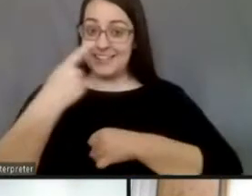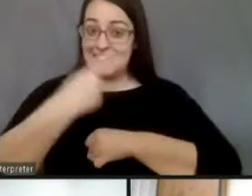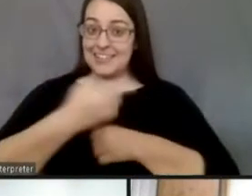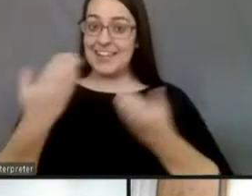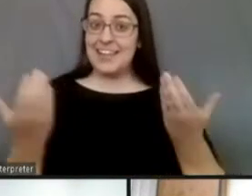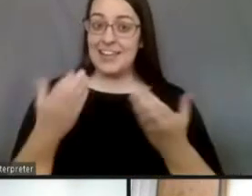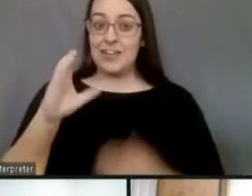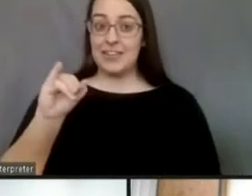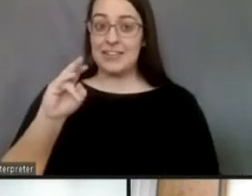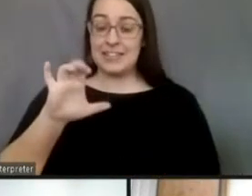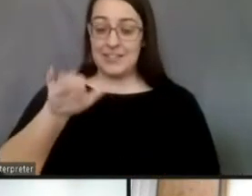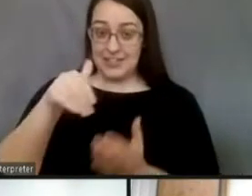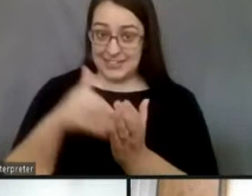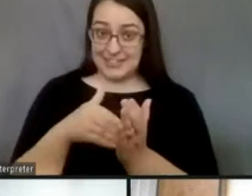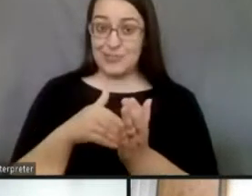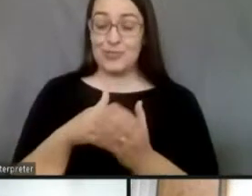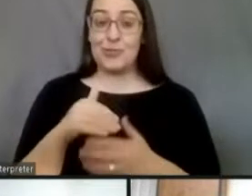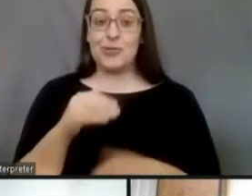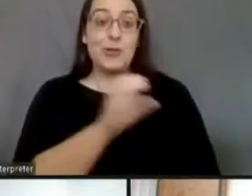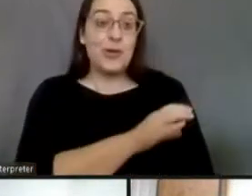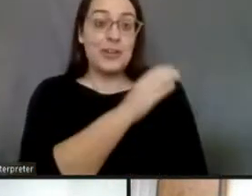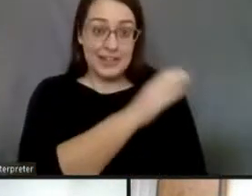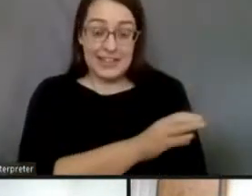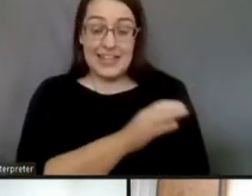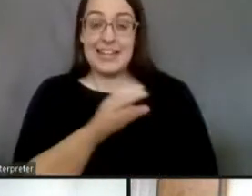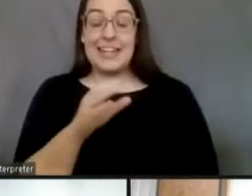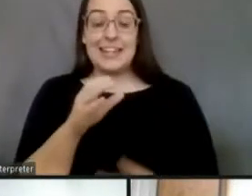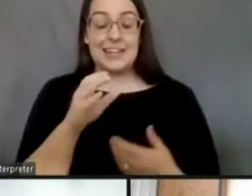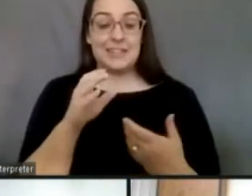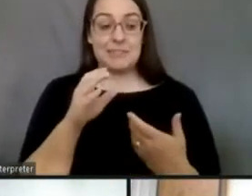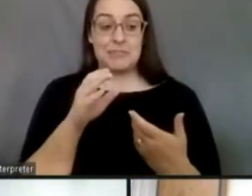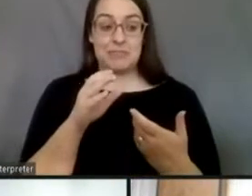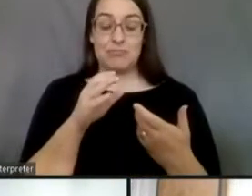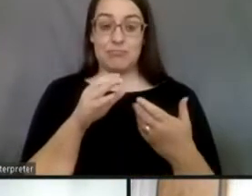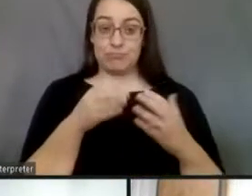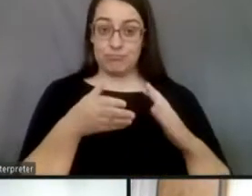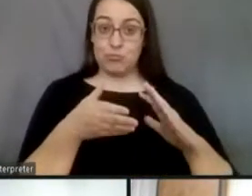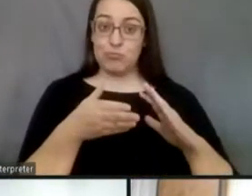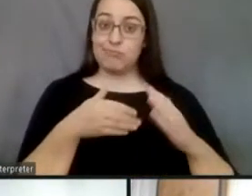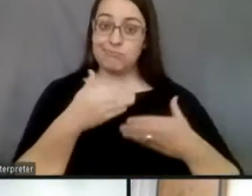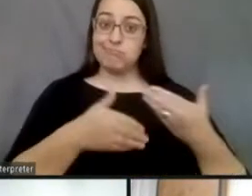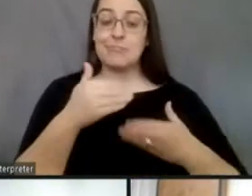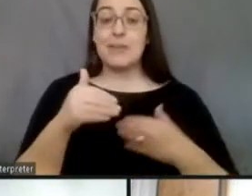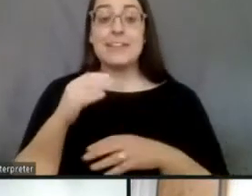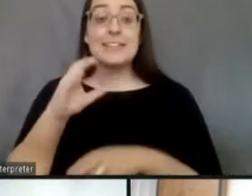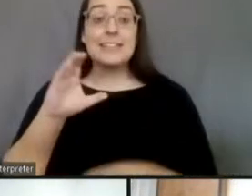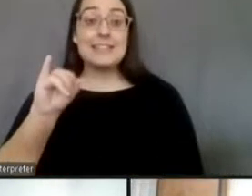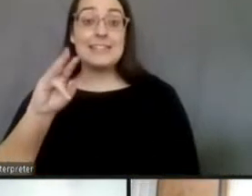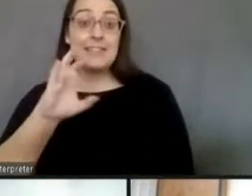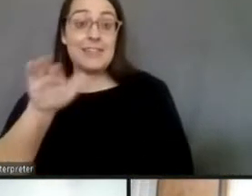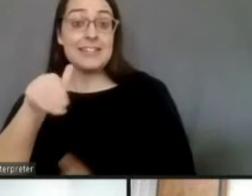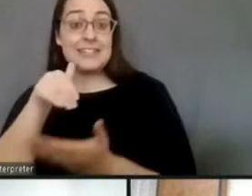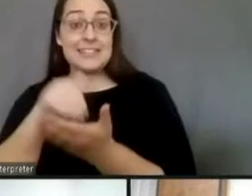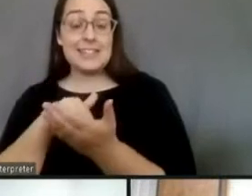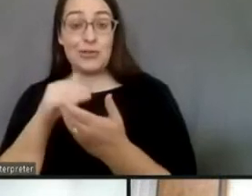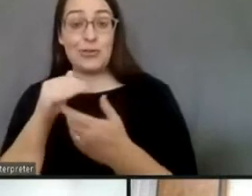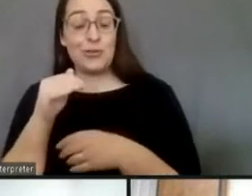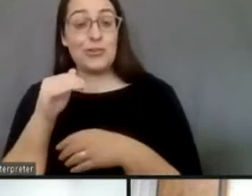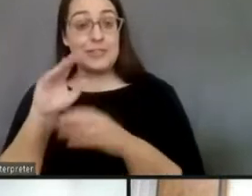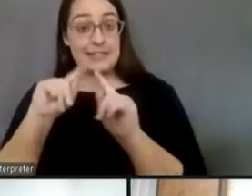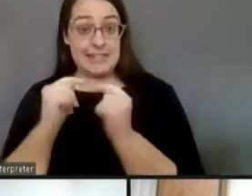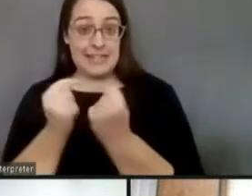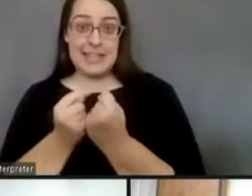Center today. During our clinic, the Civic Center team, who's always safety conscious, is testing their